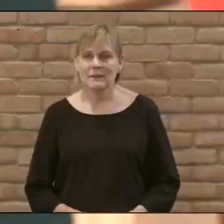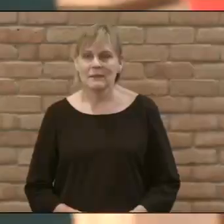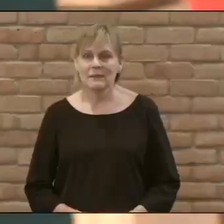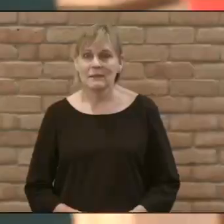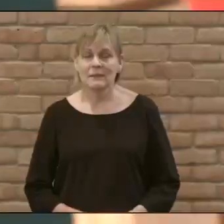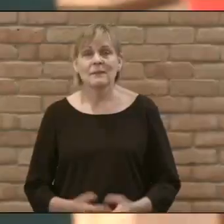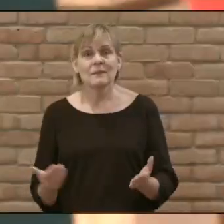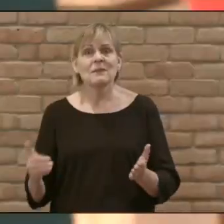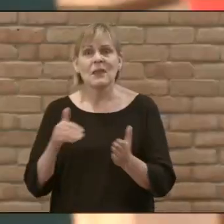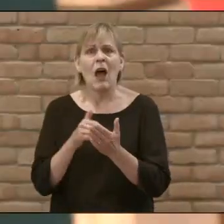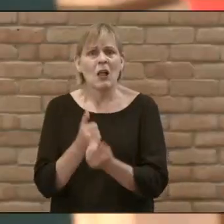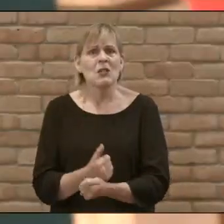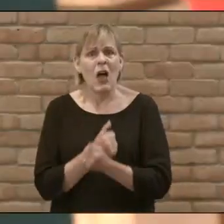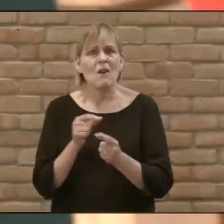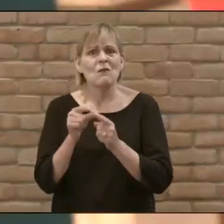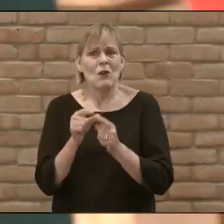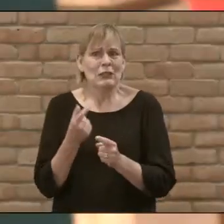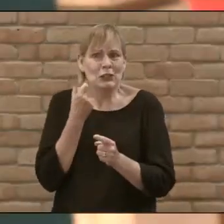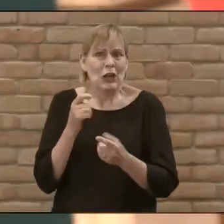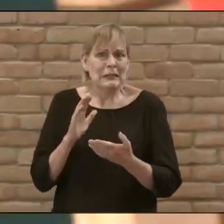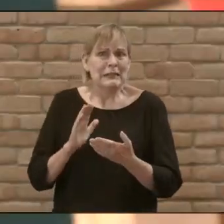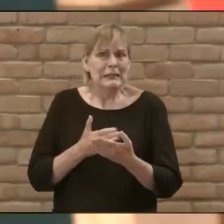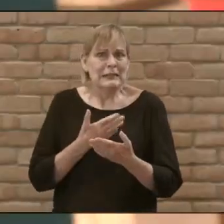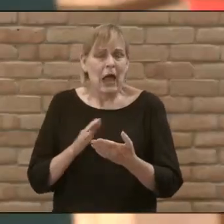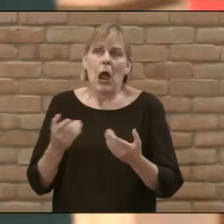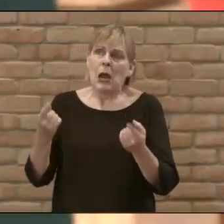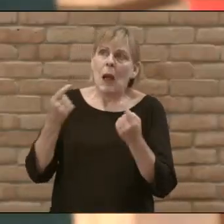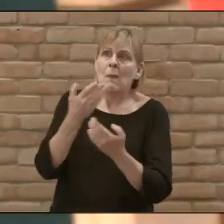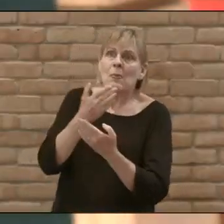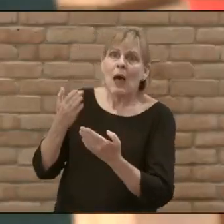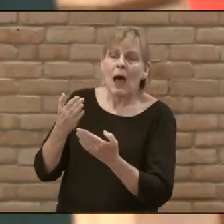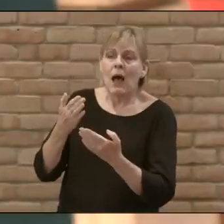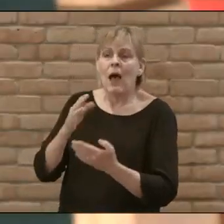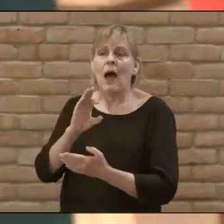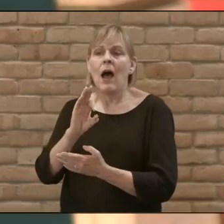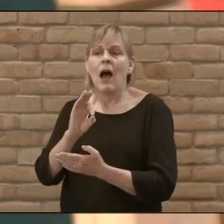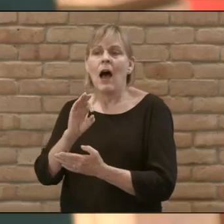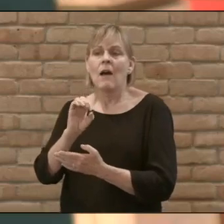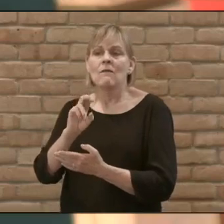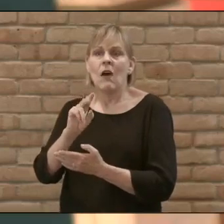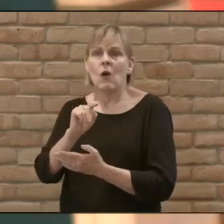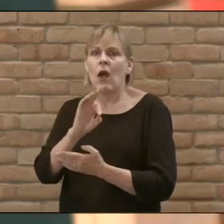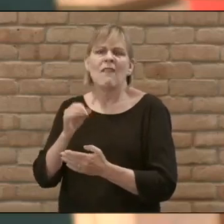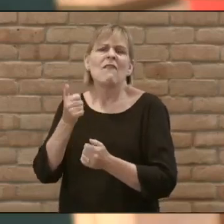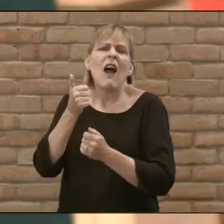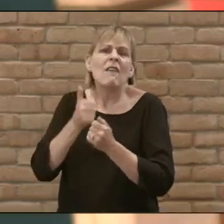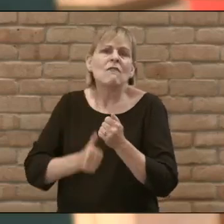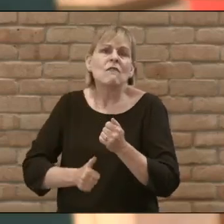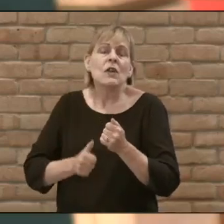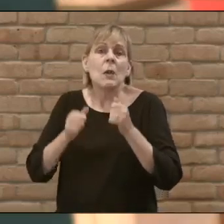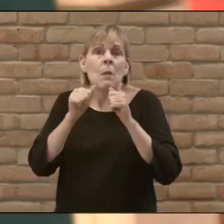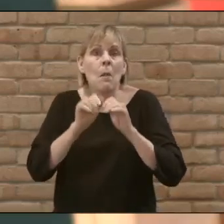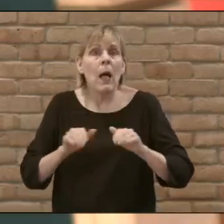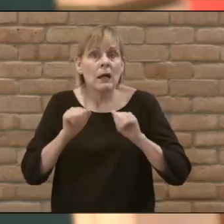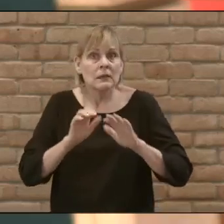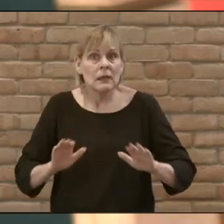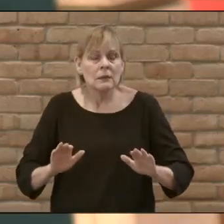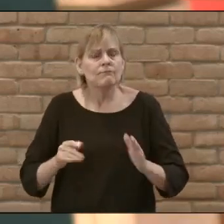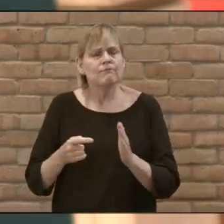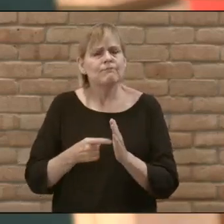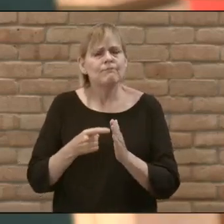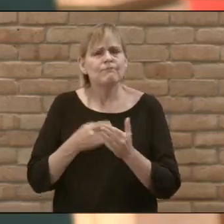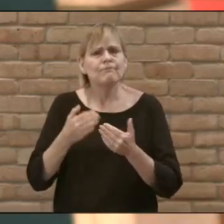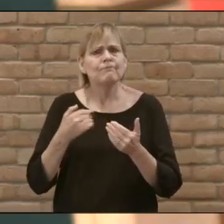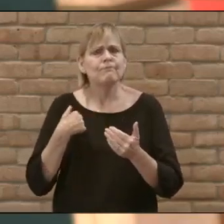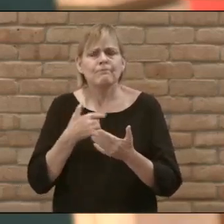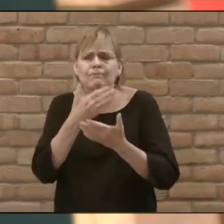Again, I love the words that we just sang Come thou fount of every blessing And sometimes it can be easy